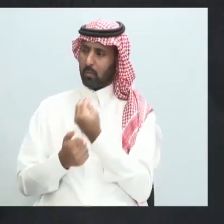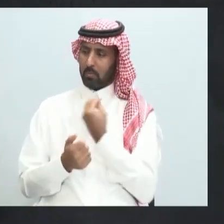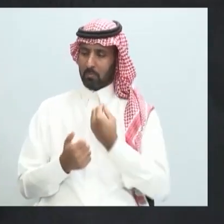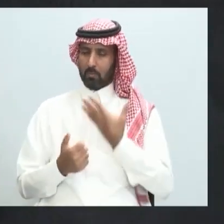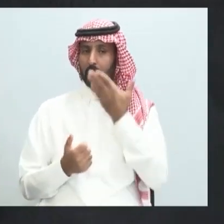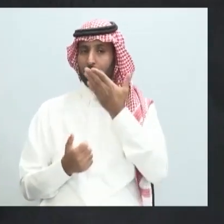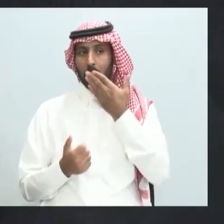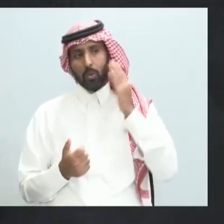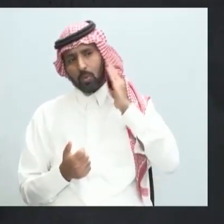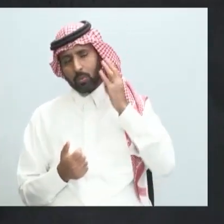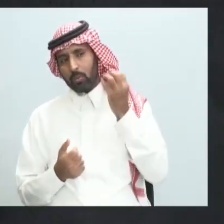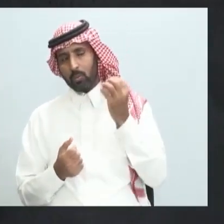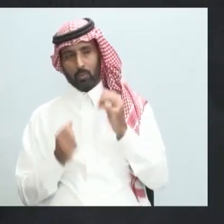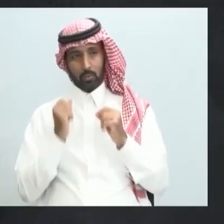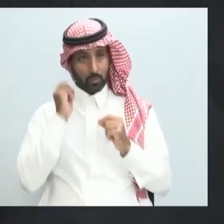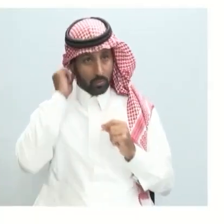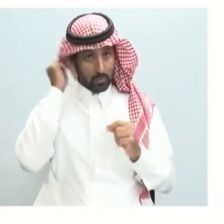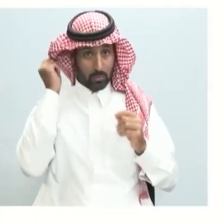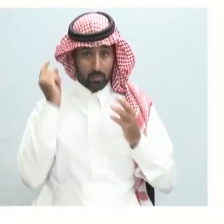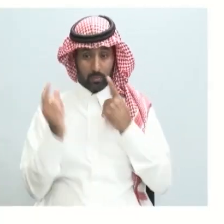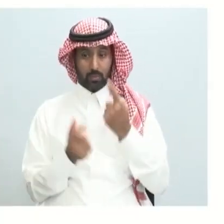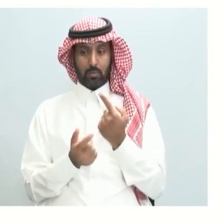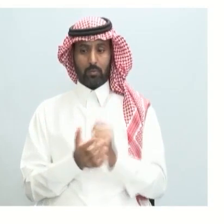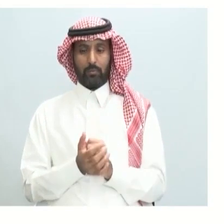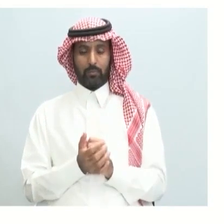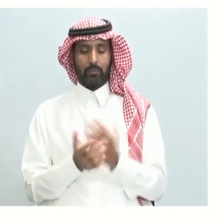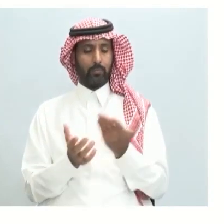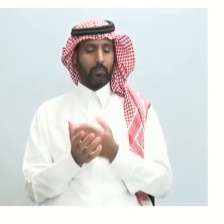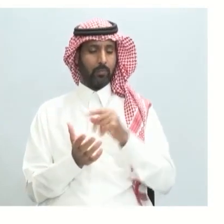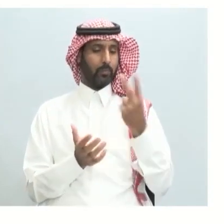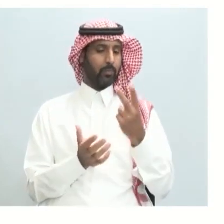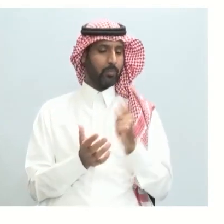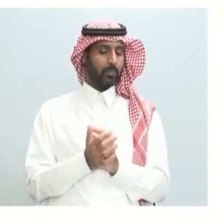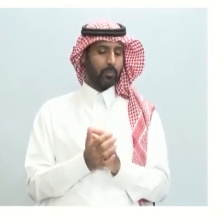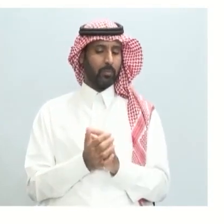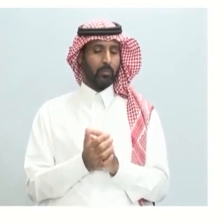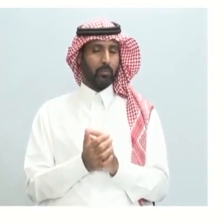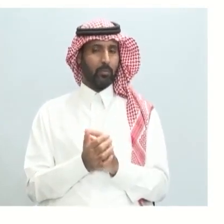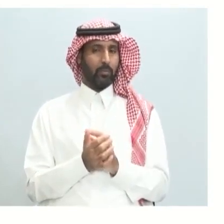is quiet. It has a quiet atmosphere. Number two,